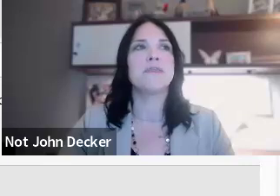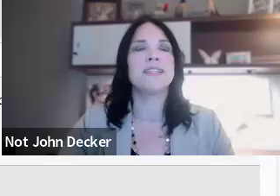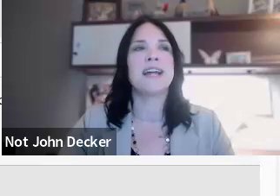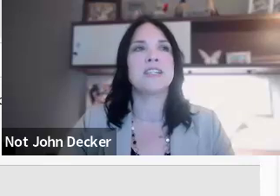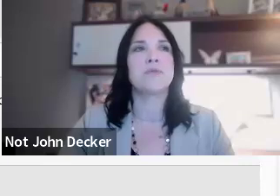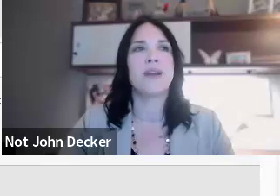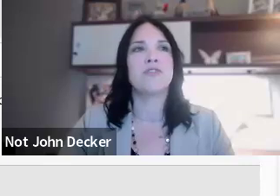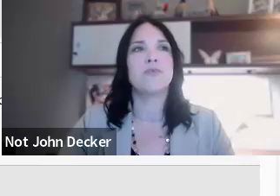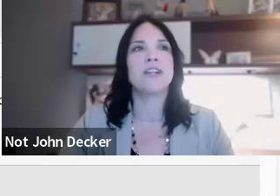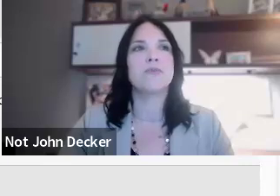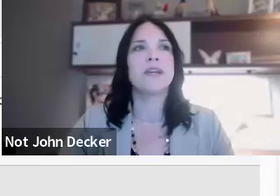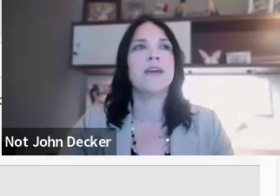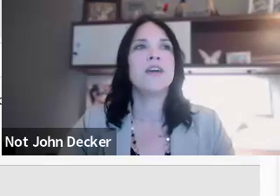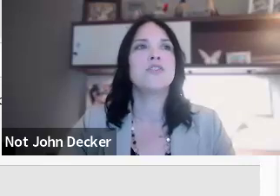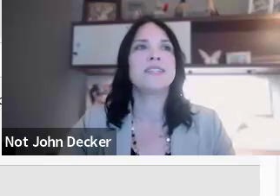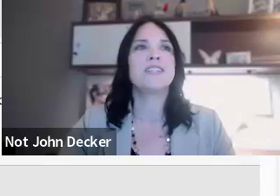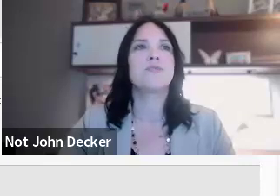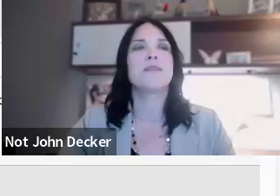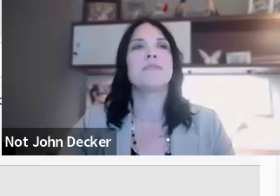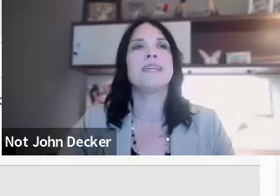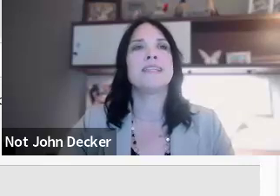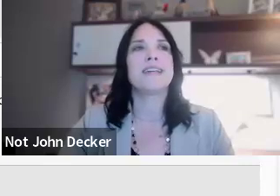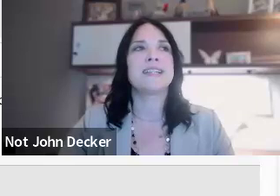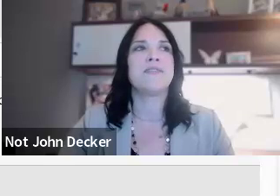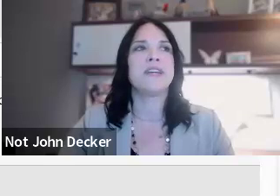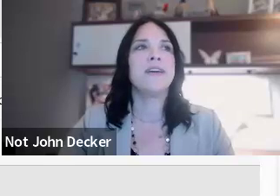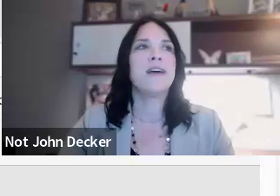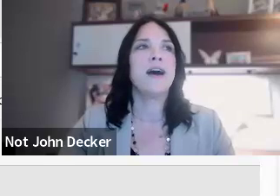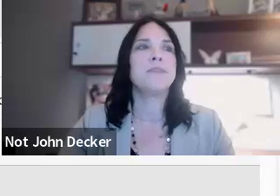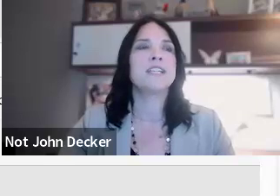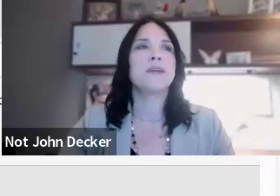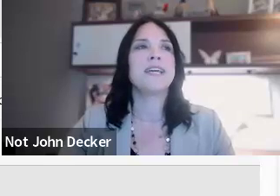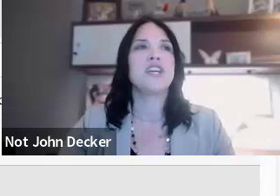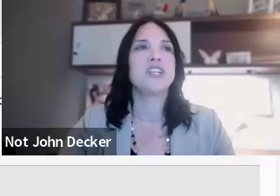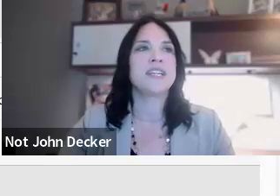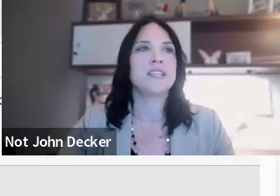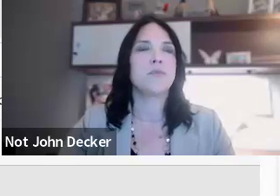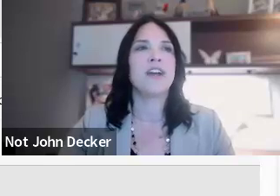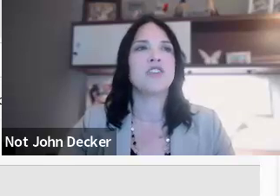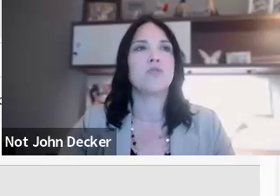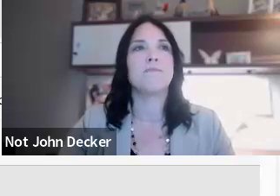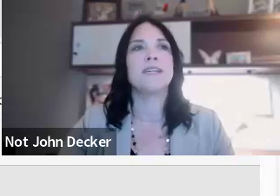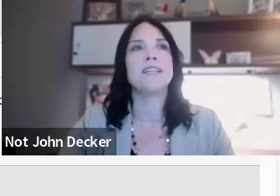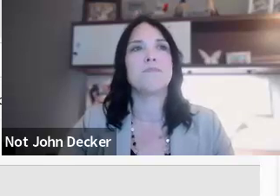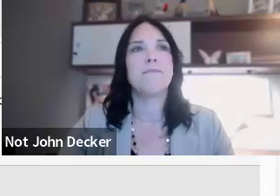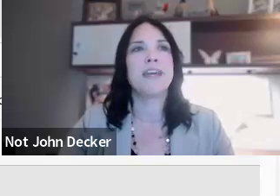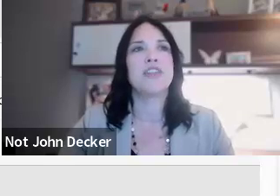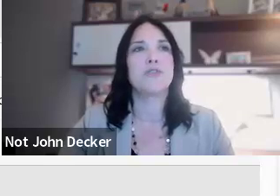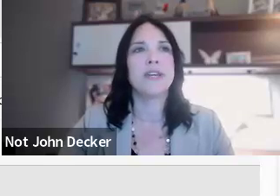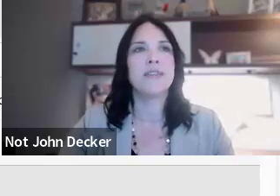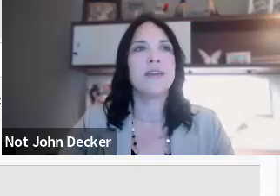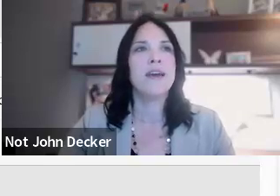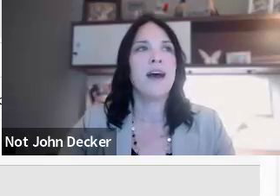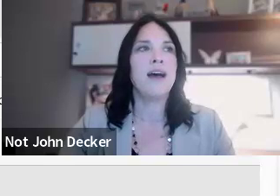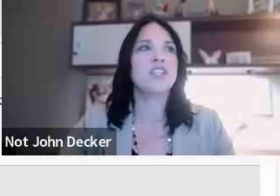that do not submit data to the provider directory to assist with completing this activity. The expectation is that the providers will complete this by